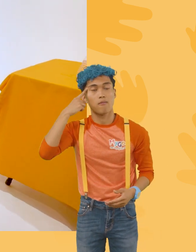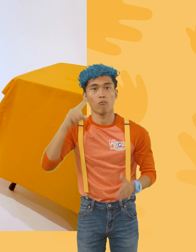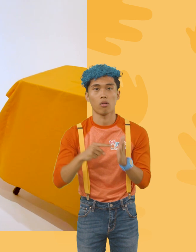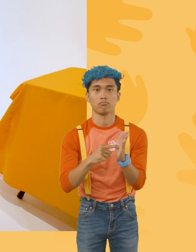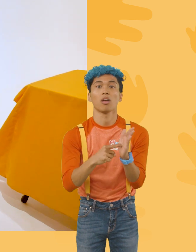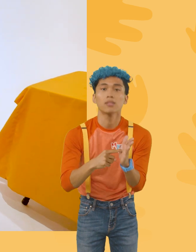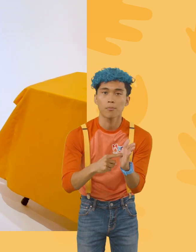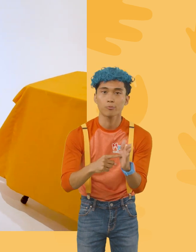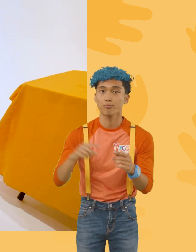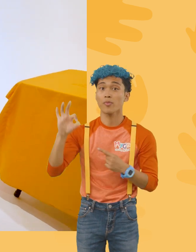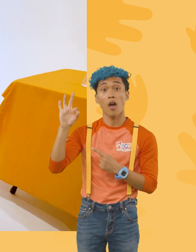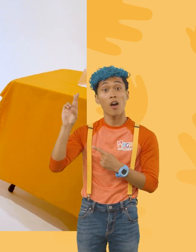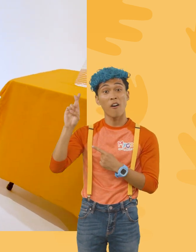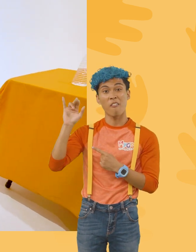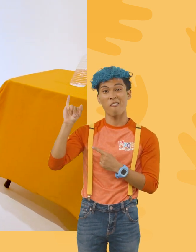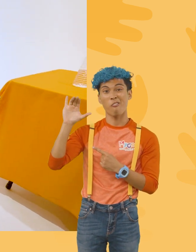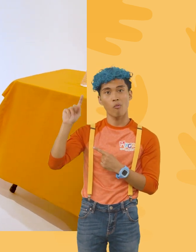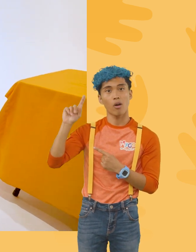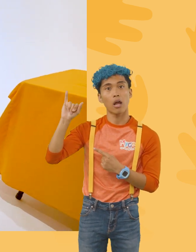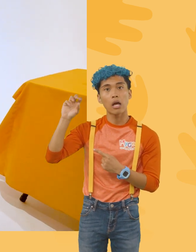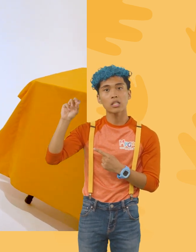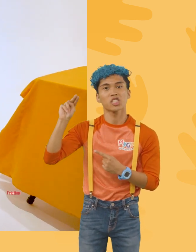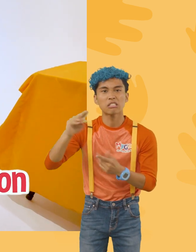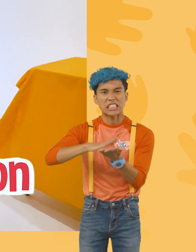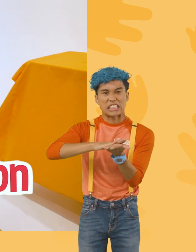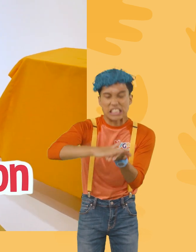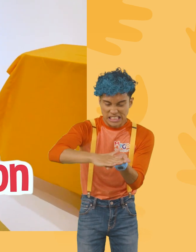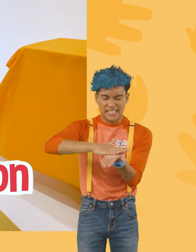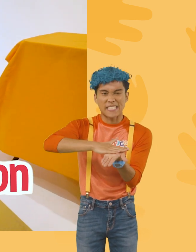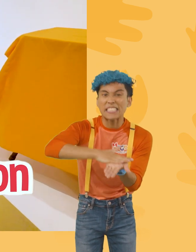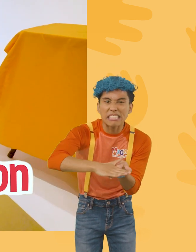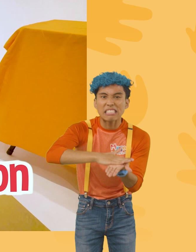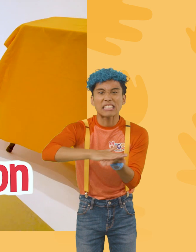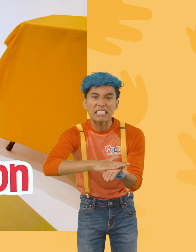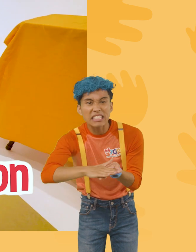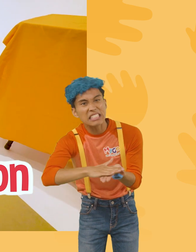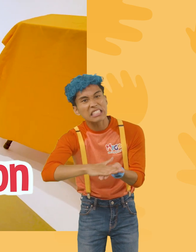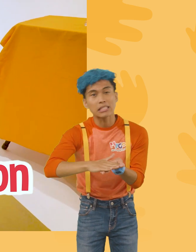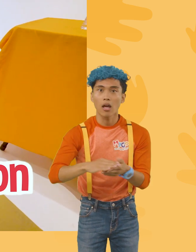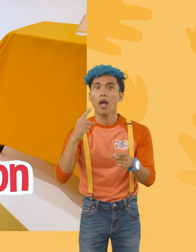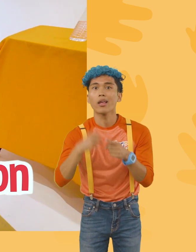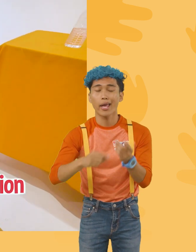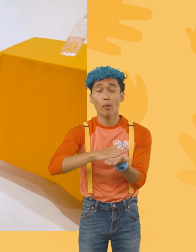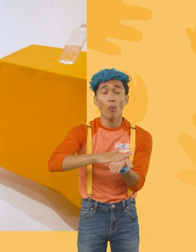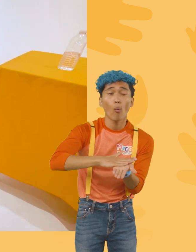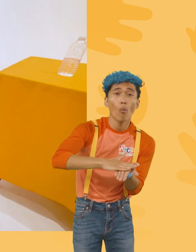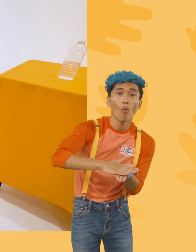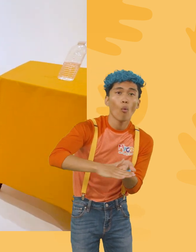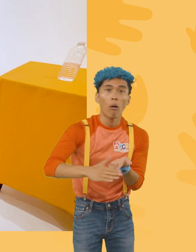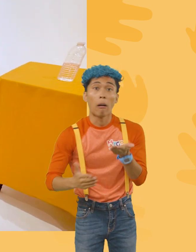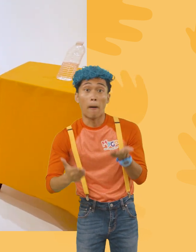mean, like, think about it like this. There could be a lot of friction and it, like, can't slide, or maybe